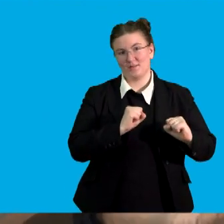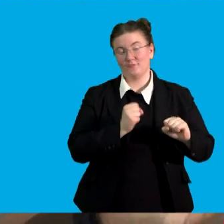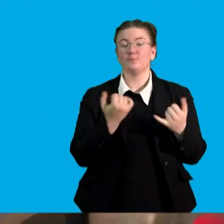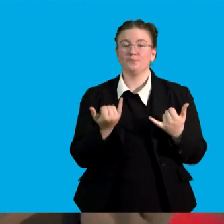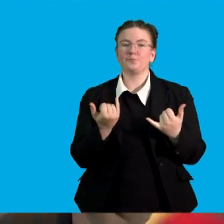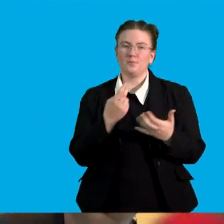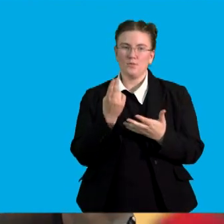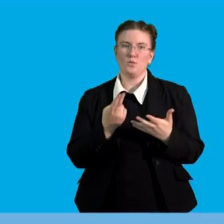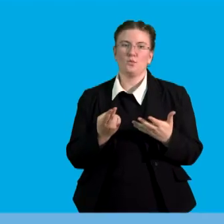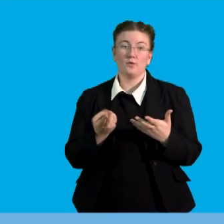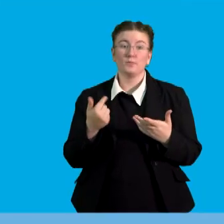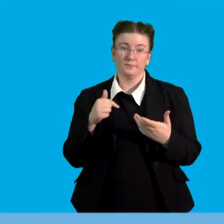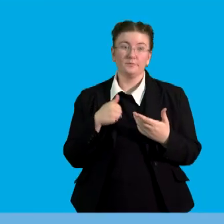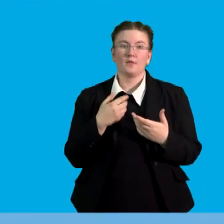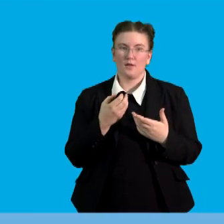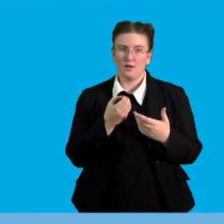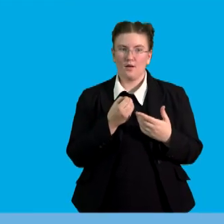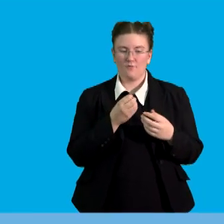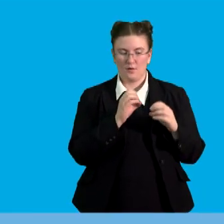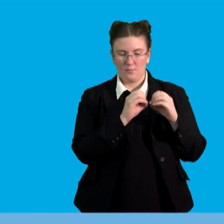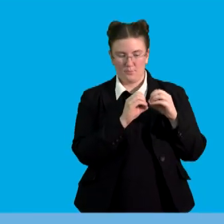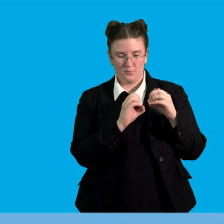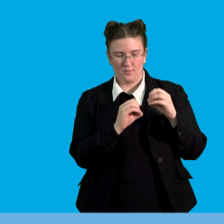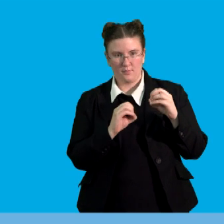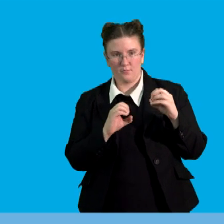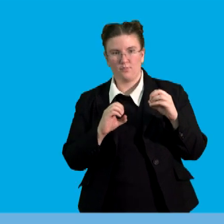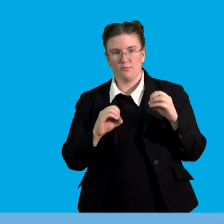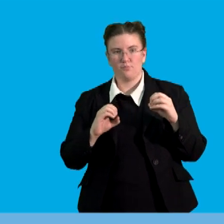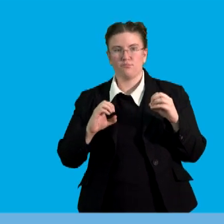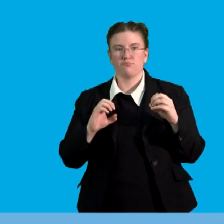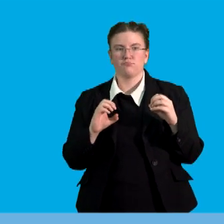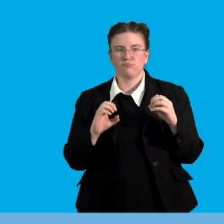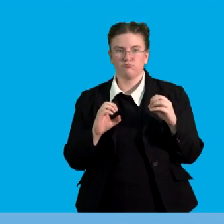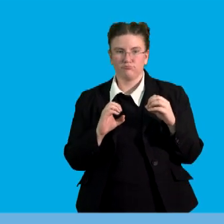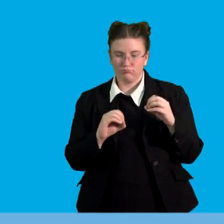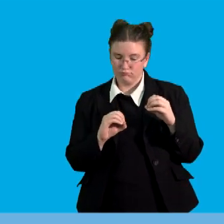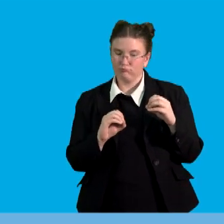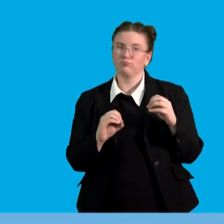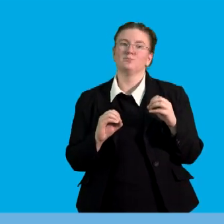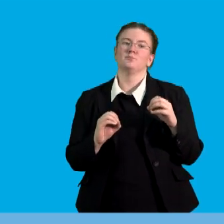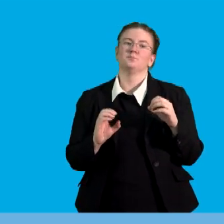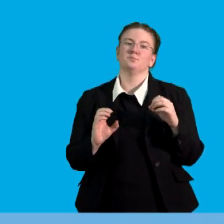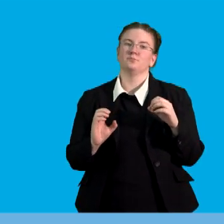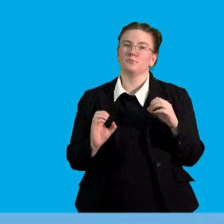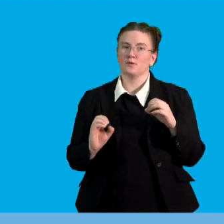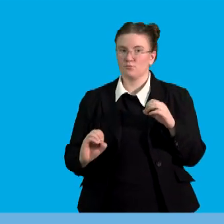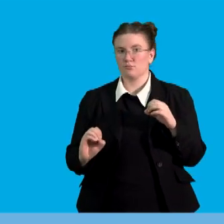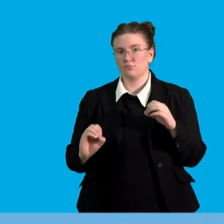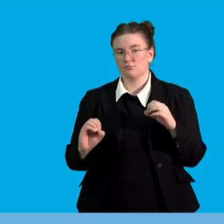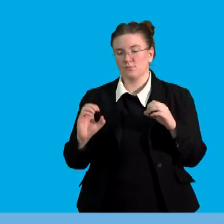solid. So now let's draw. We're going to have this particle there, this particle there, this particle